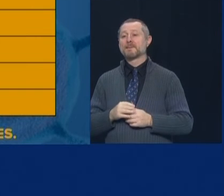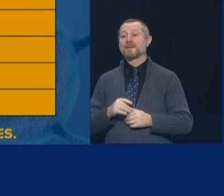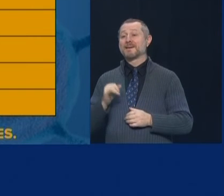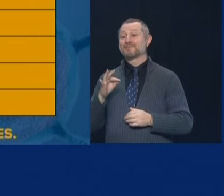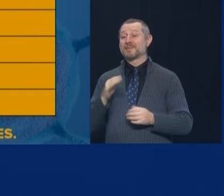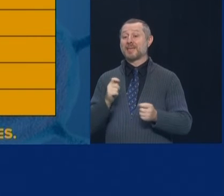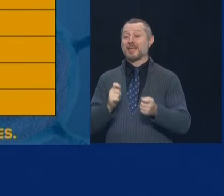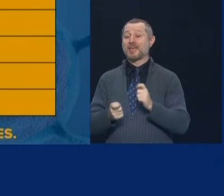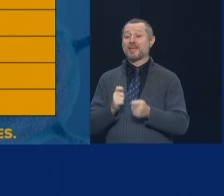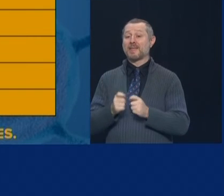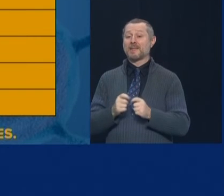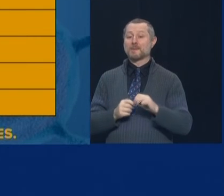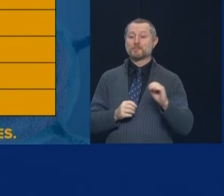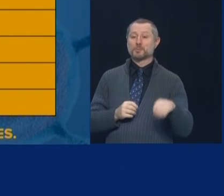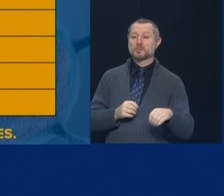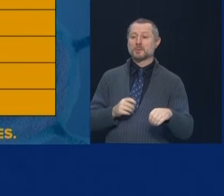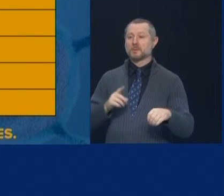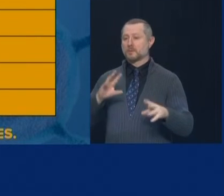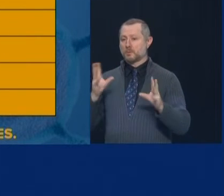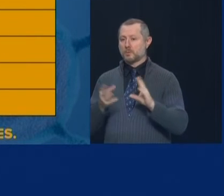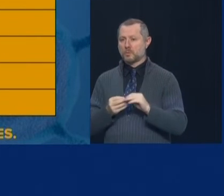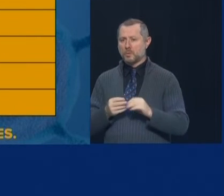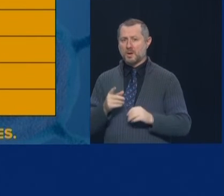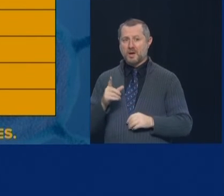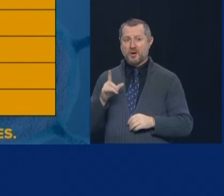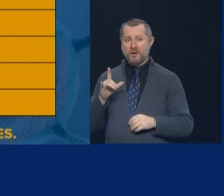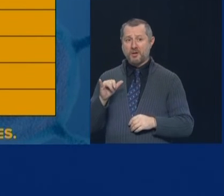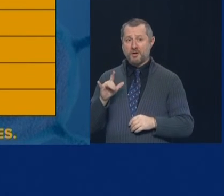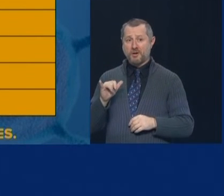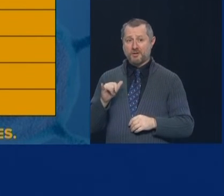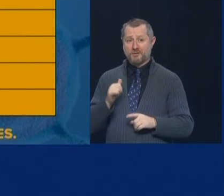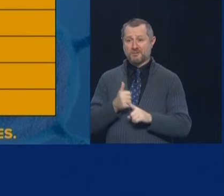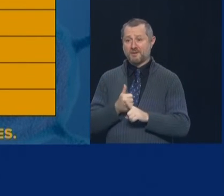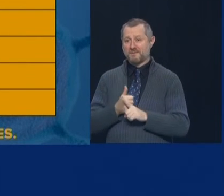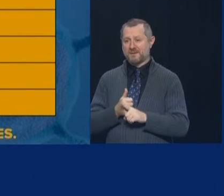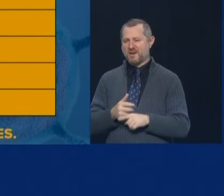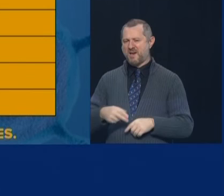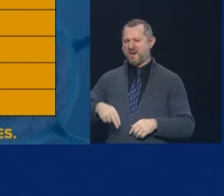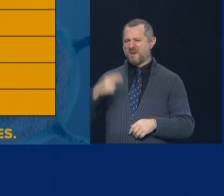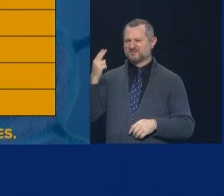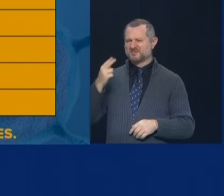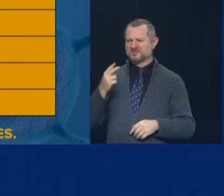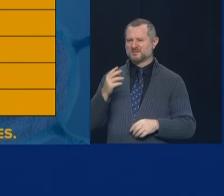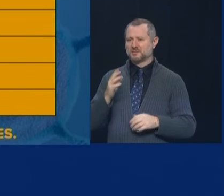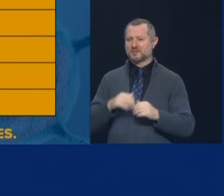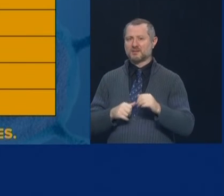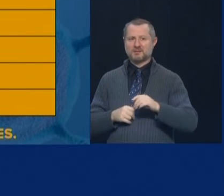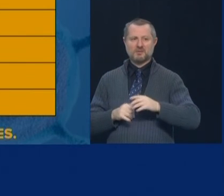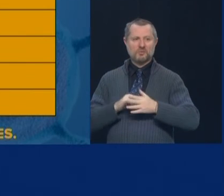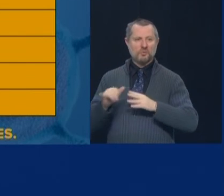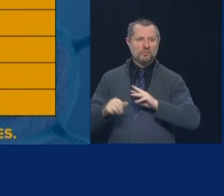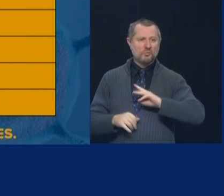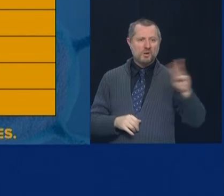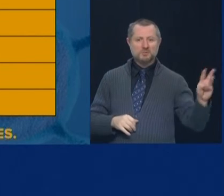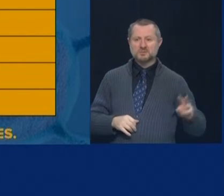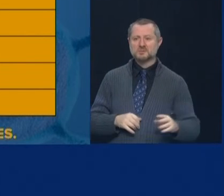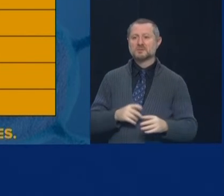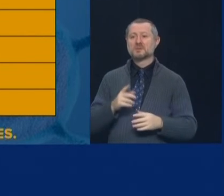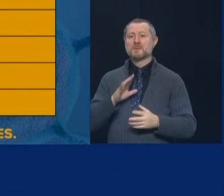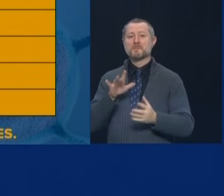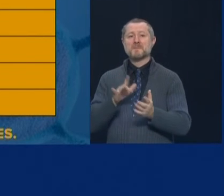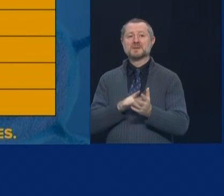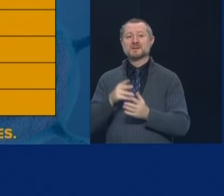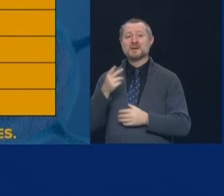population, you see Long Island City is very high. Long Island is very high. Western New York is very high. Mid-Hudson is very high by